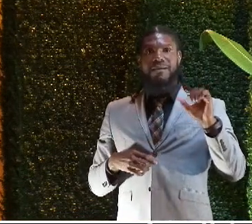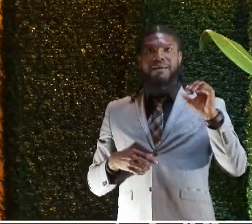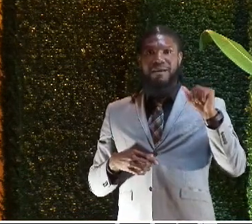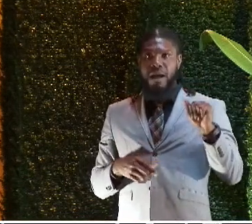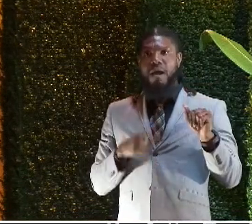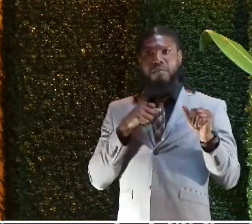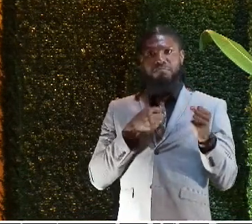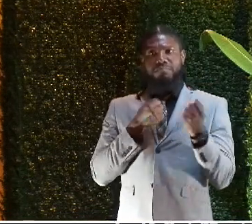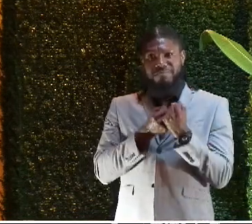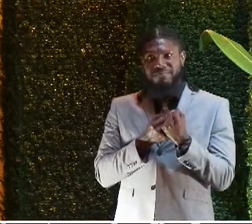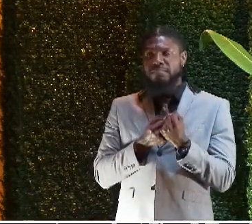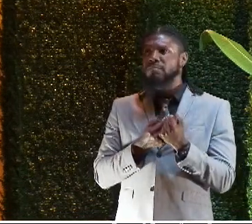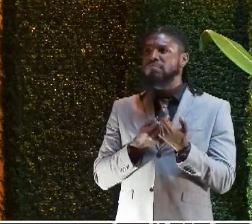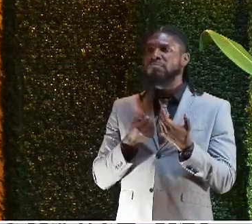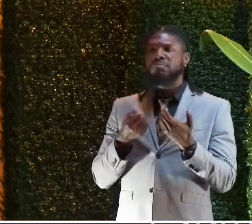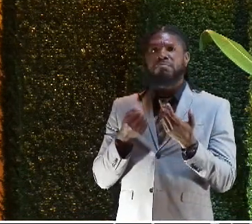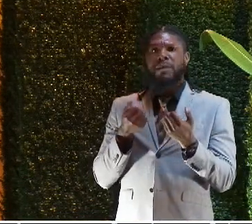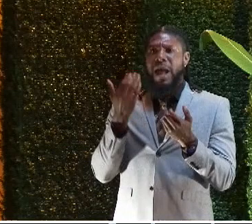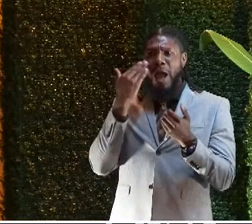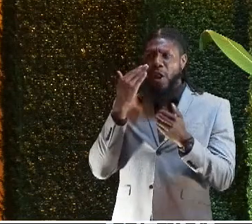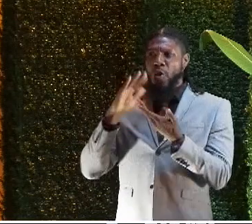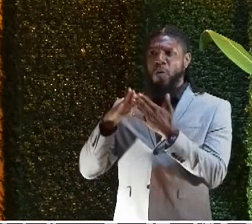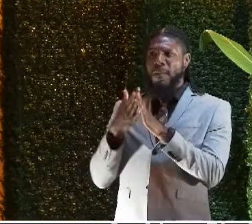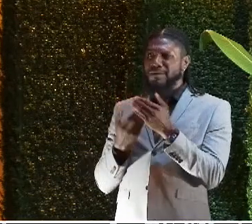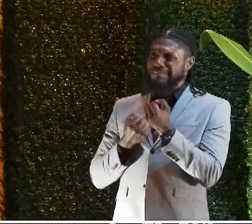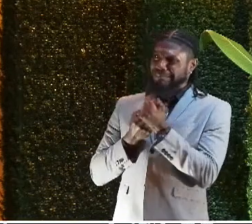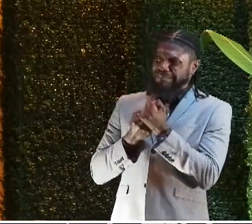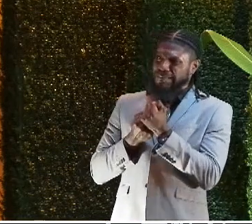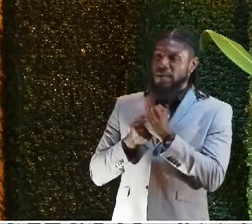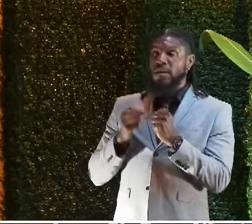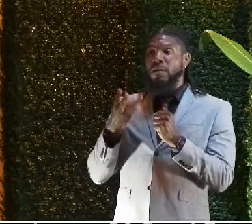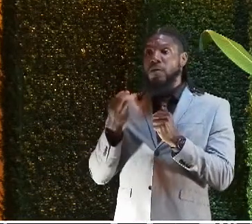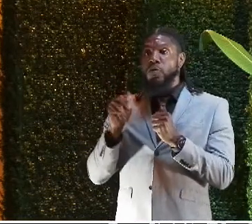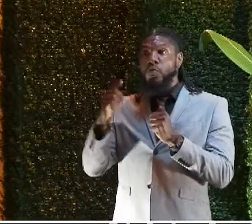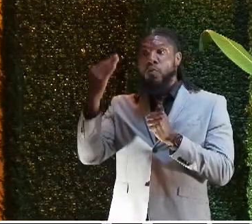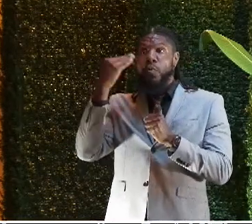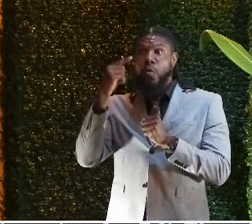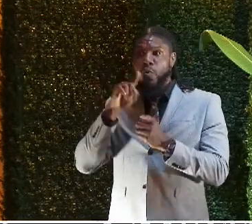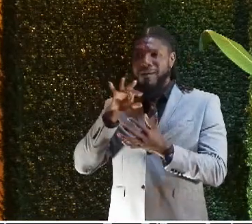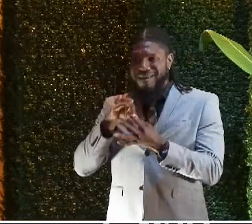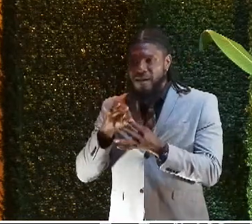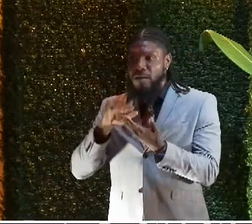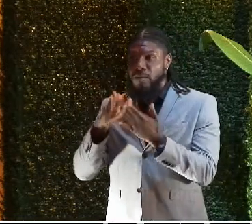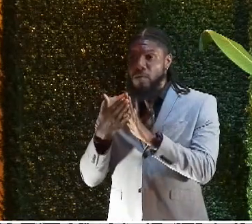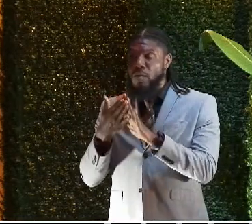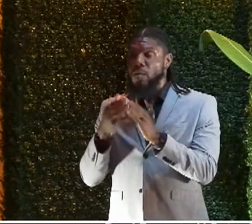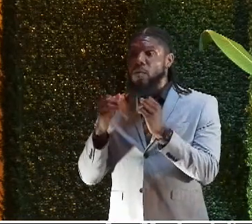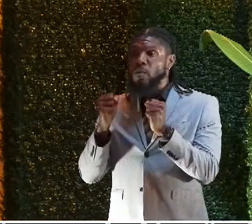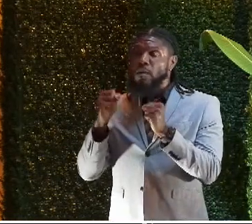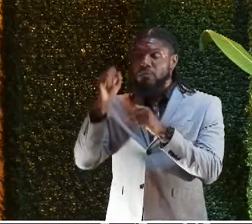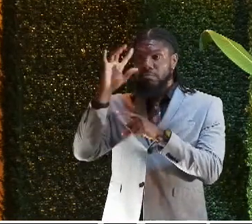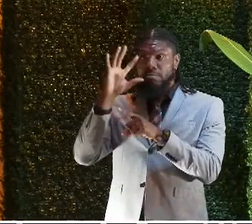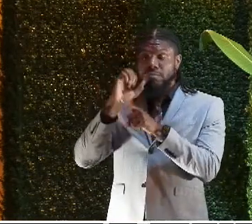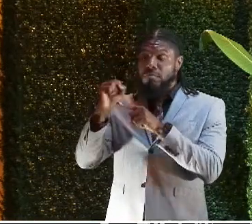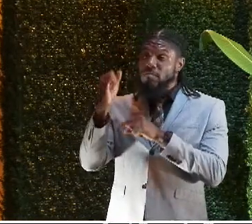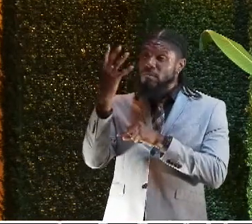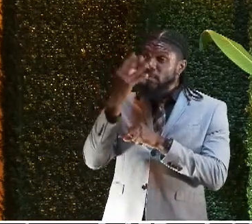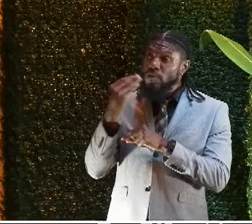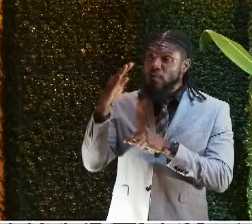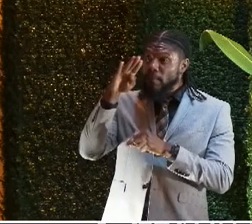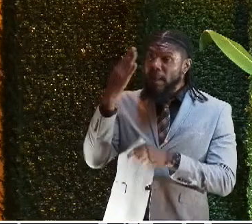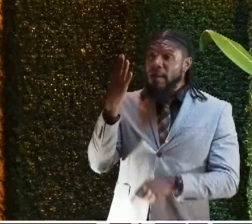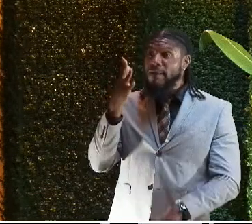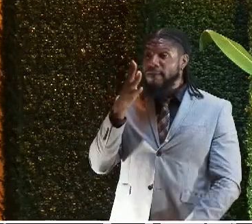back. So when you know you're in community with some amazing, beautiful black feminists, baby, as a